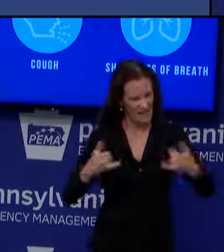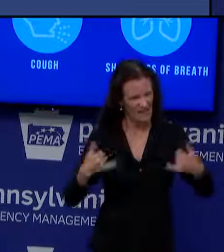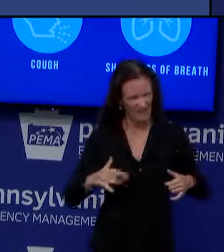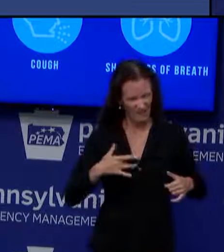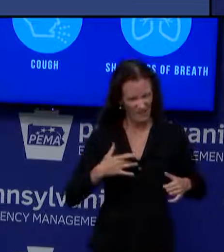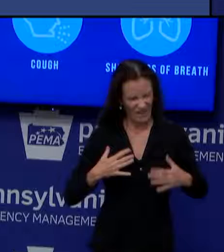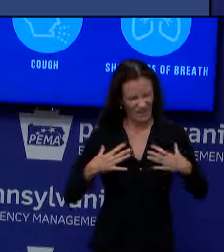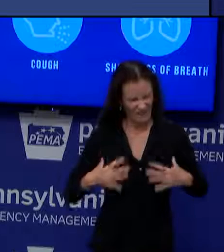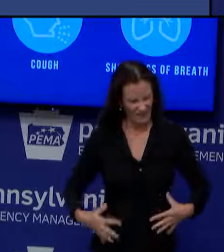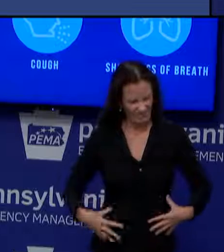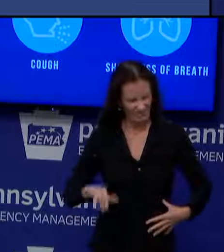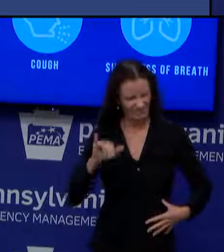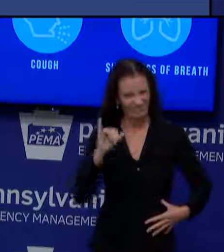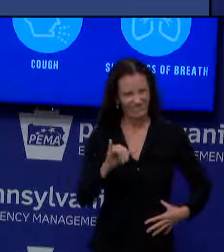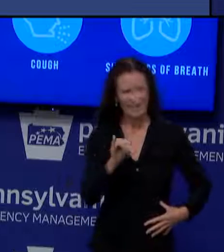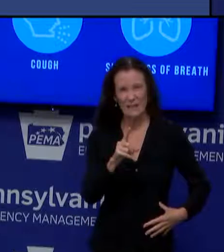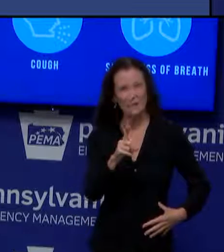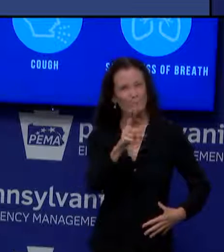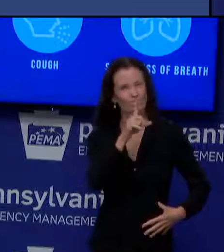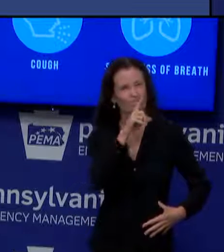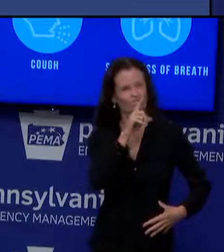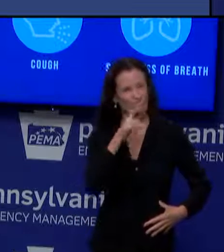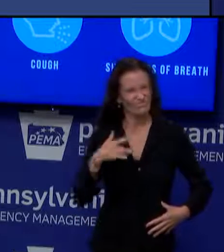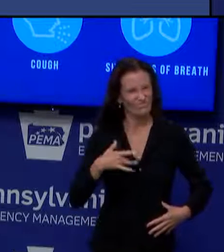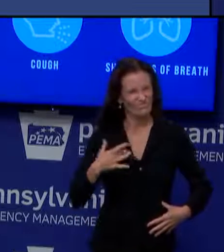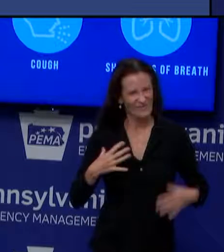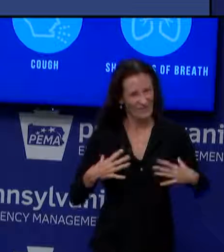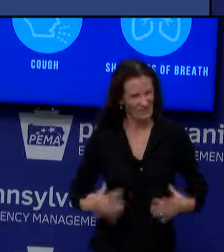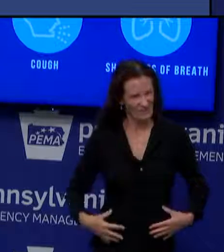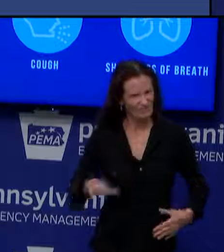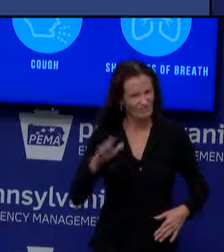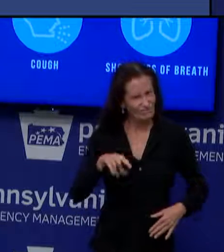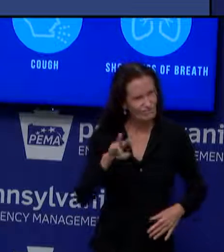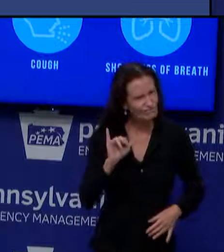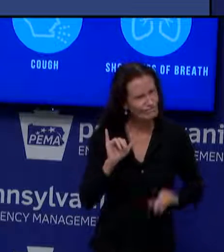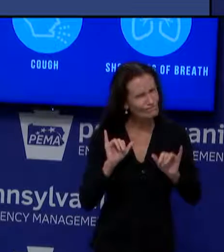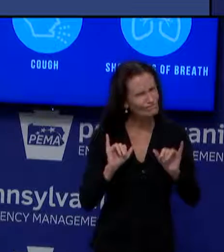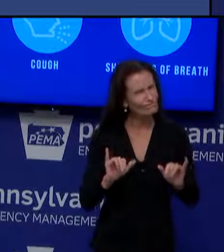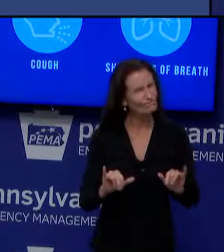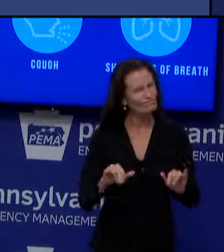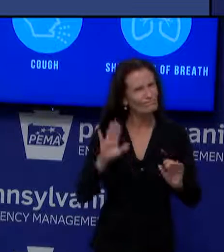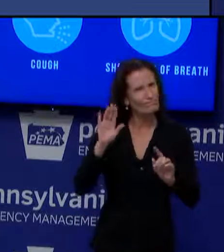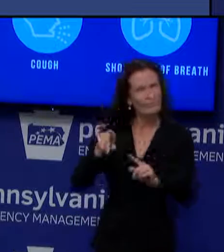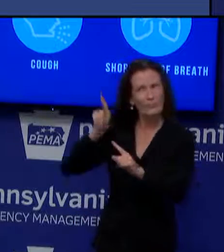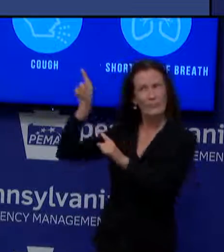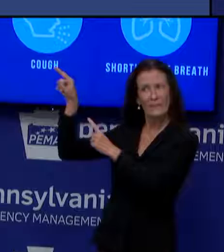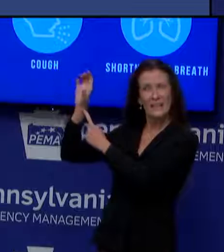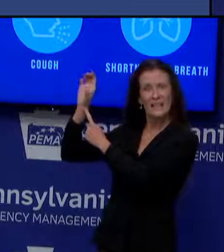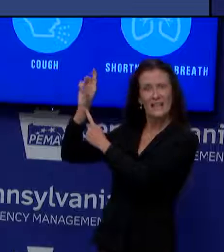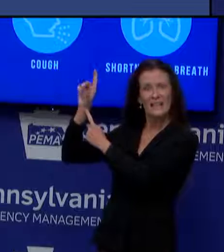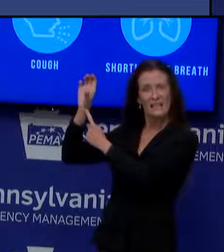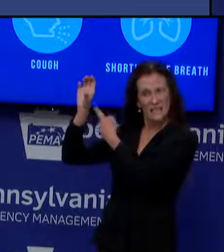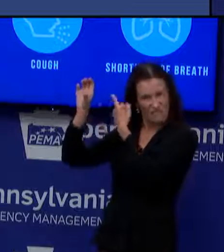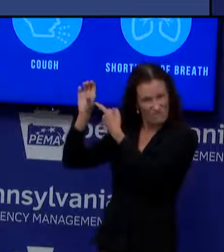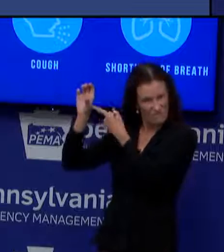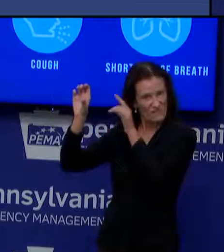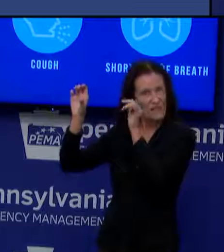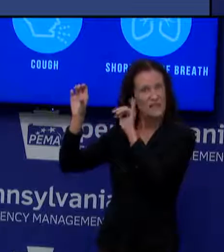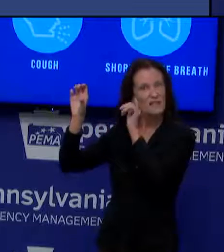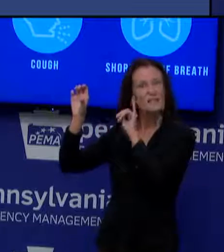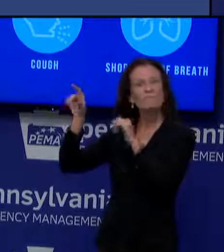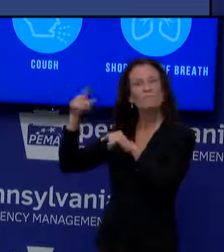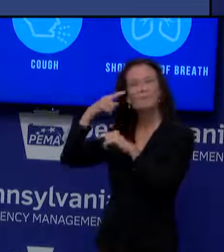July, the Centers for Disease Control and Prevention, the CDC, released a report on individuals who have had the